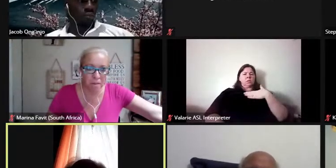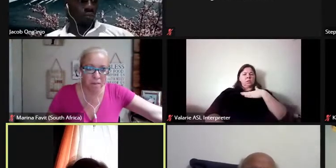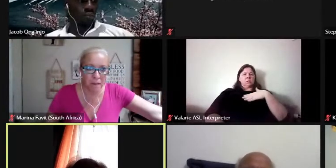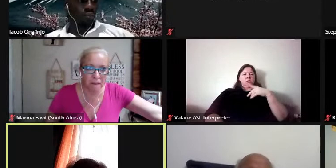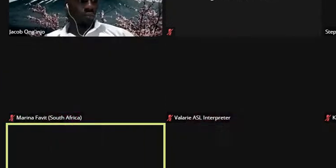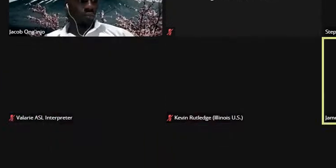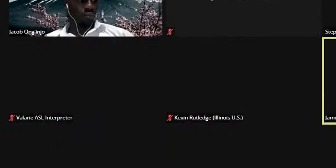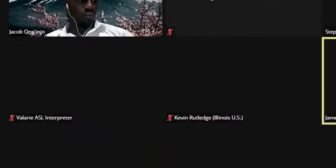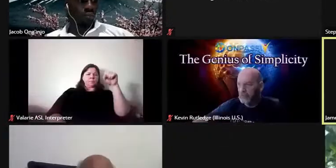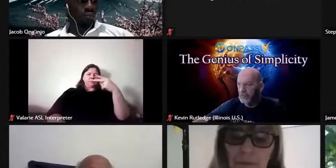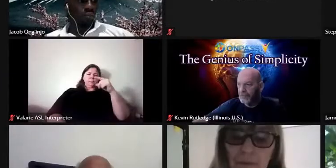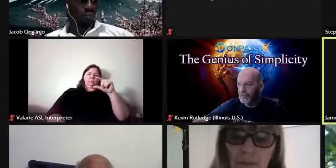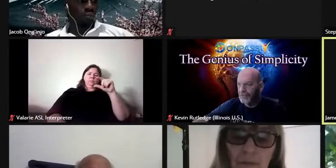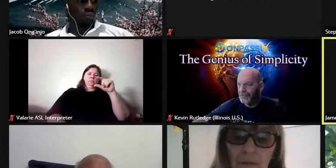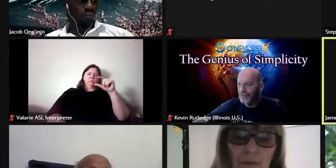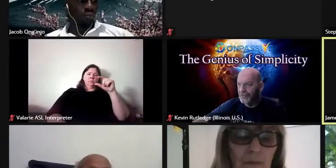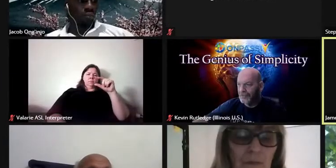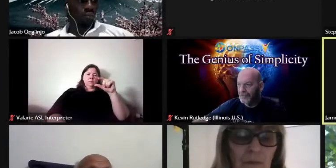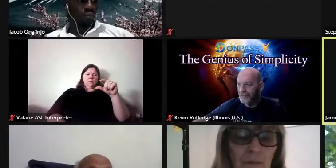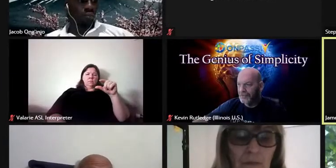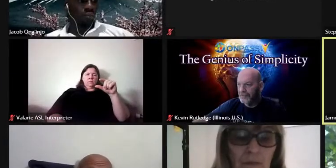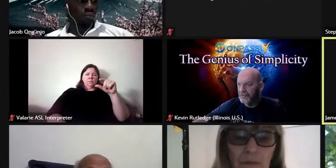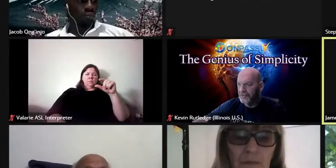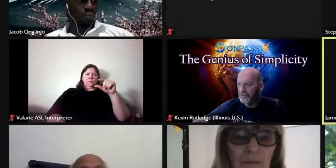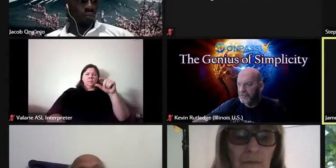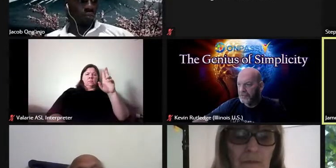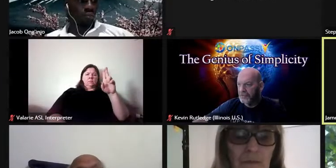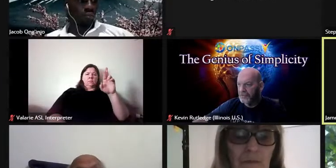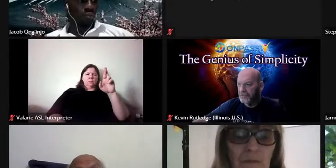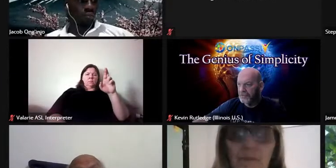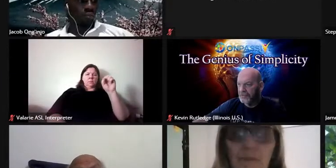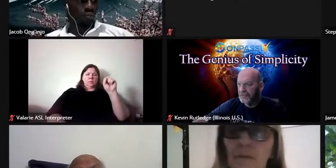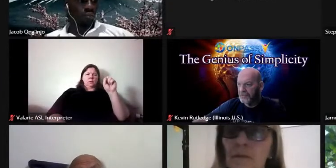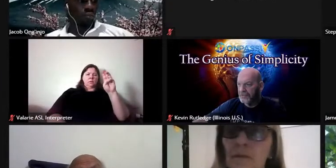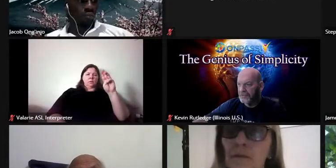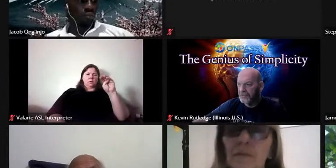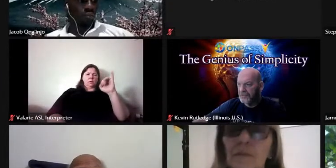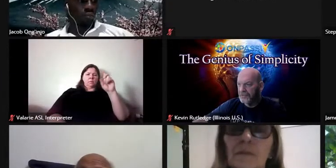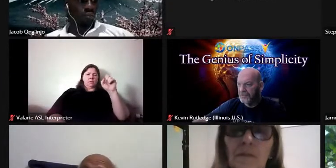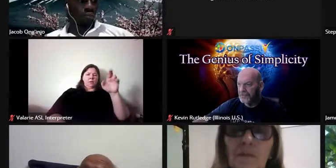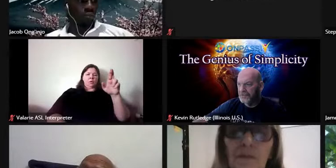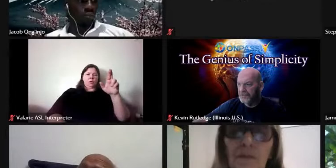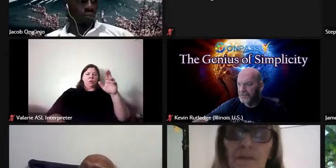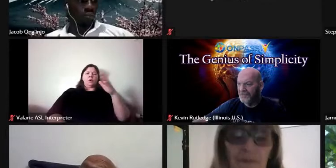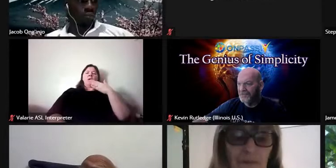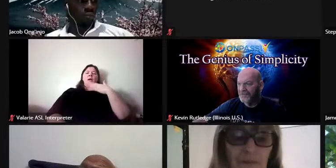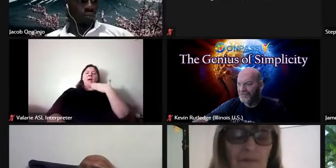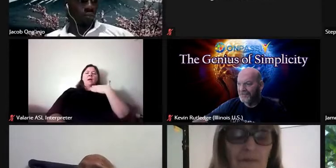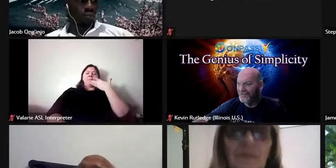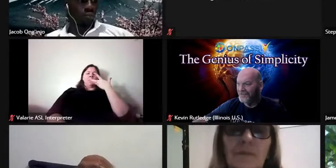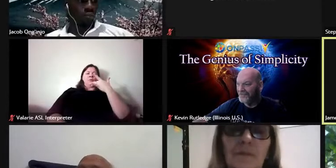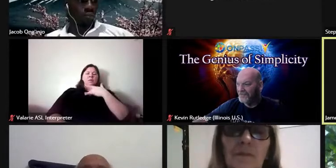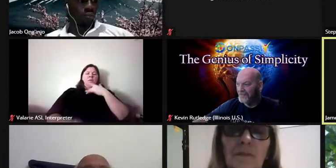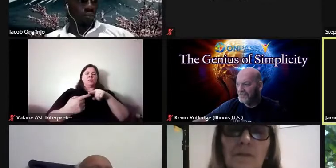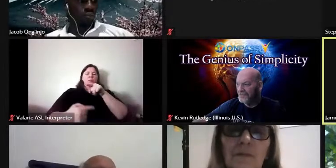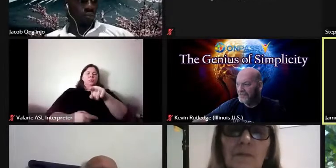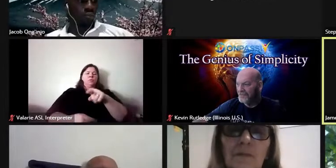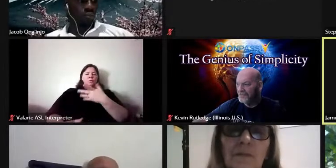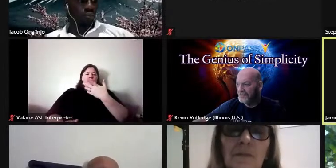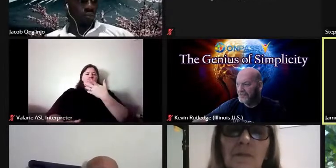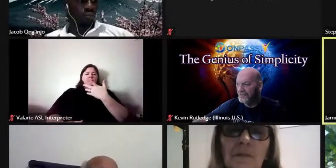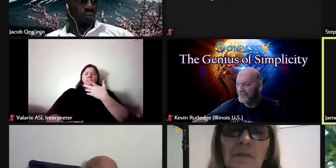Hey, GURSMINDER. I just wanted to say happy birthday to you. It's coming up. Oh, thank you, thank you, thank you. Have a good